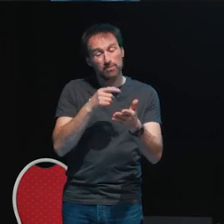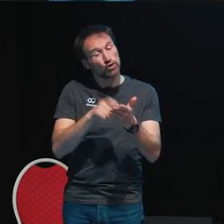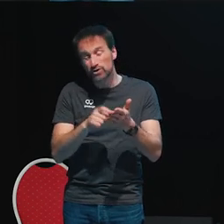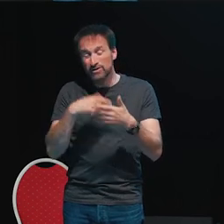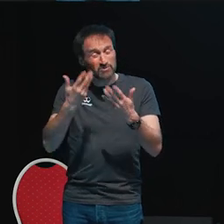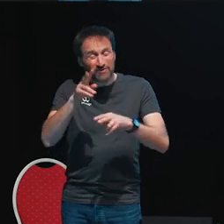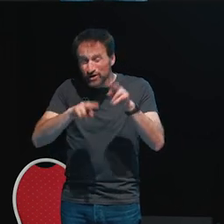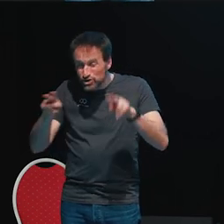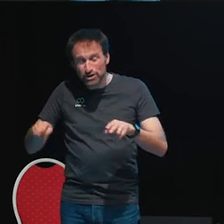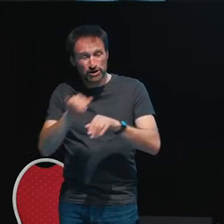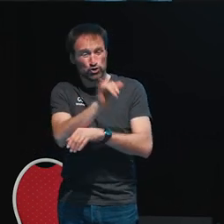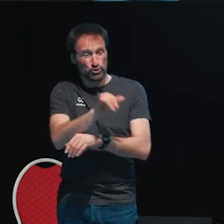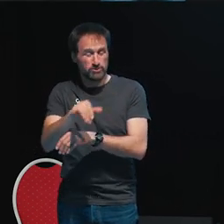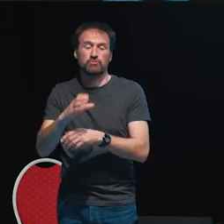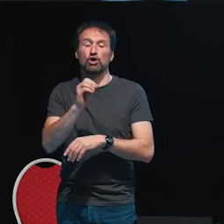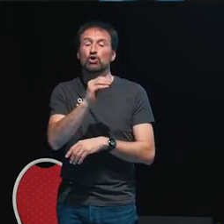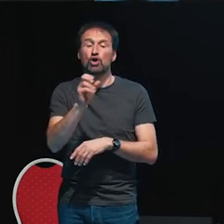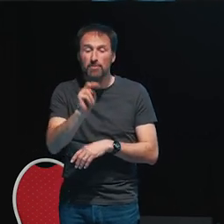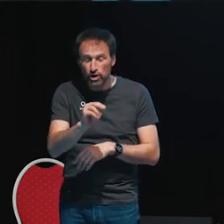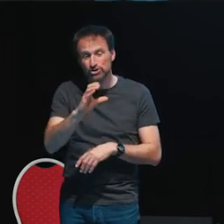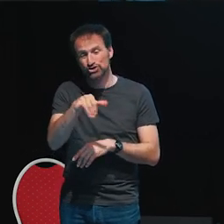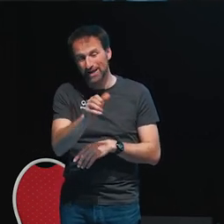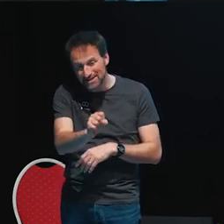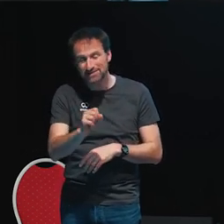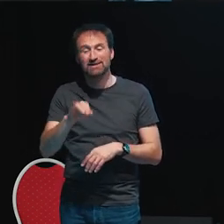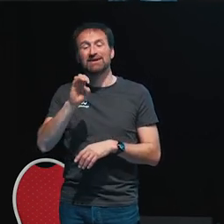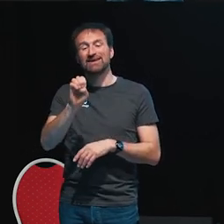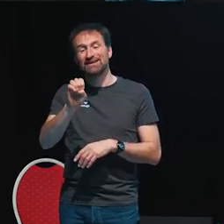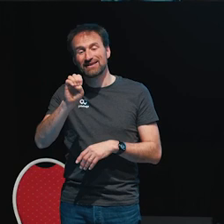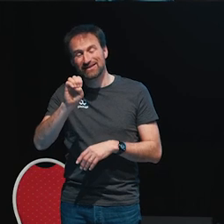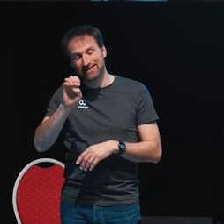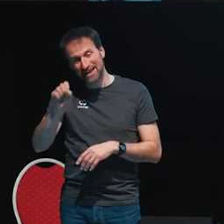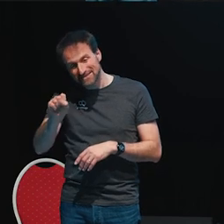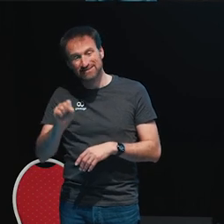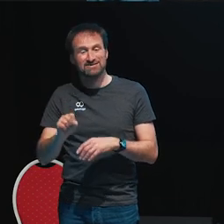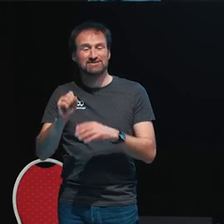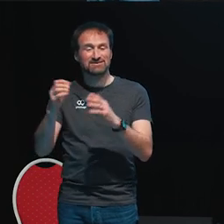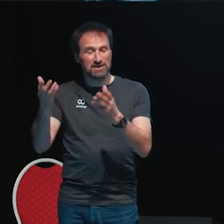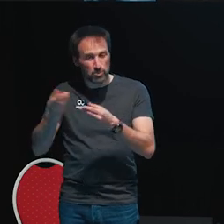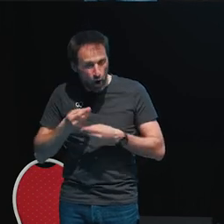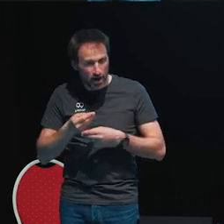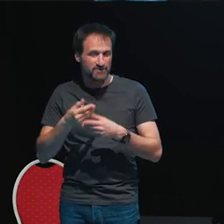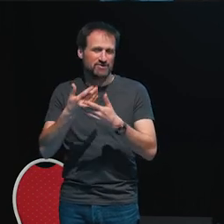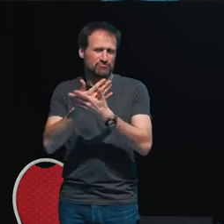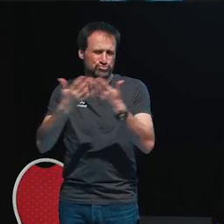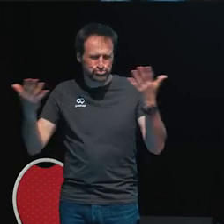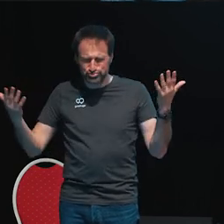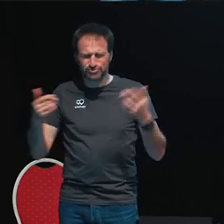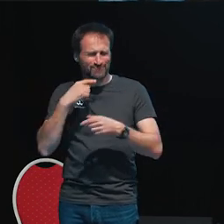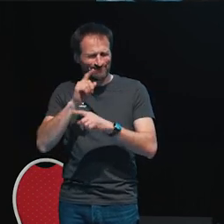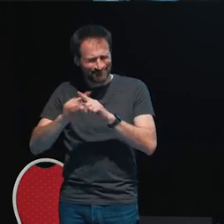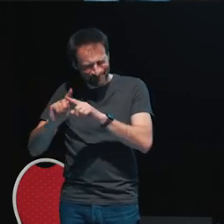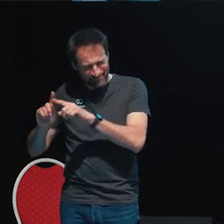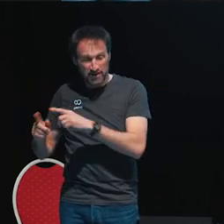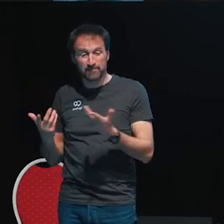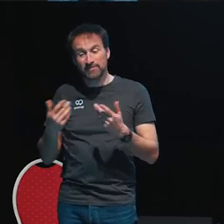right? We have common JS, we have ES imports, we have the dynamic import statement, and Webpack supports all of them, and so we have to